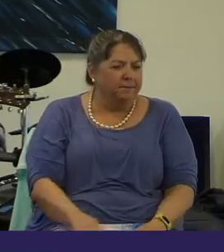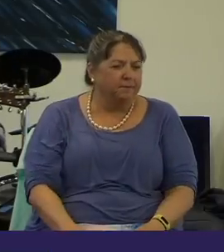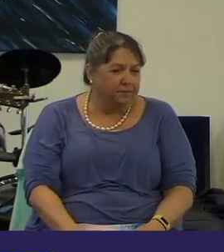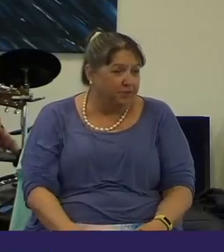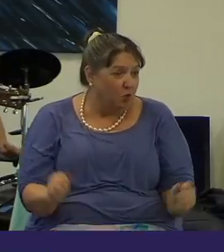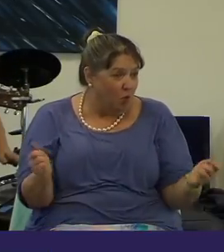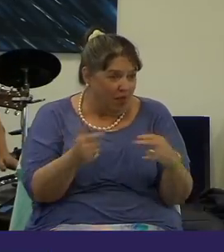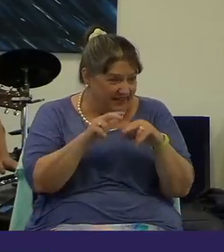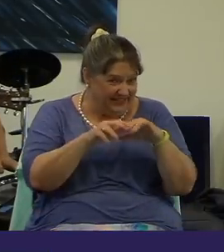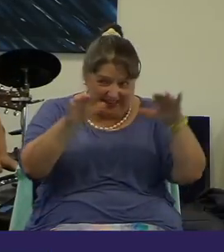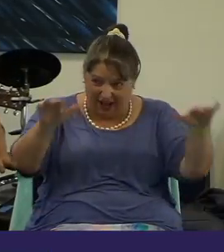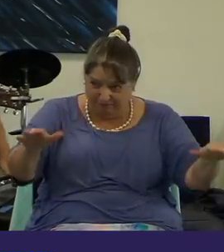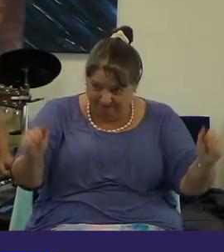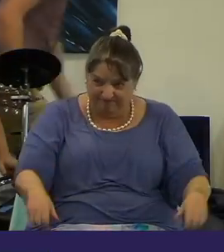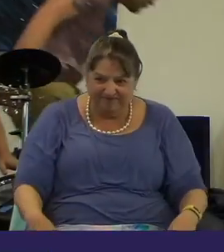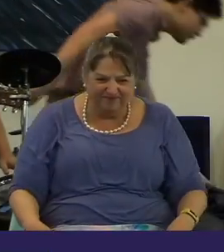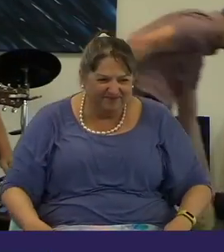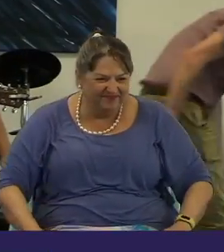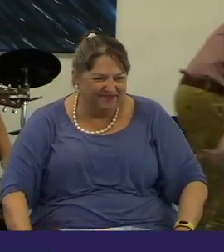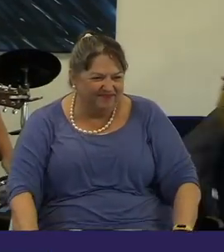may all be seated.